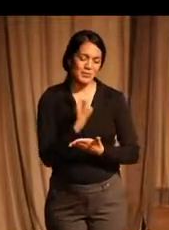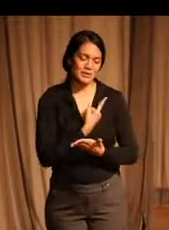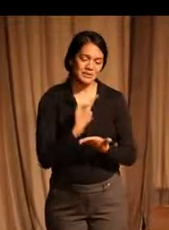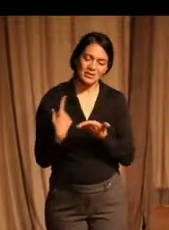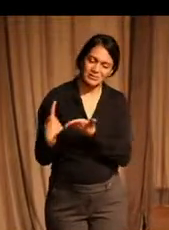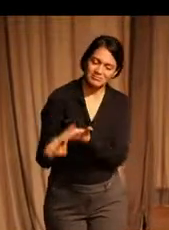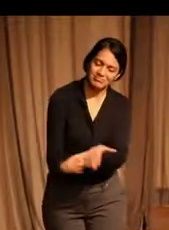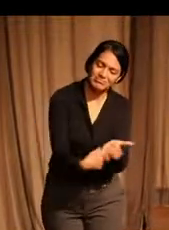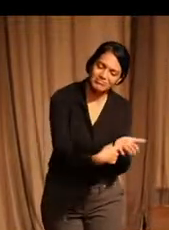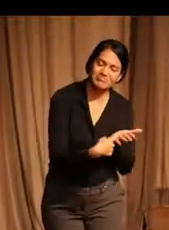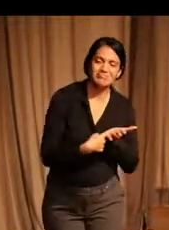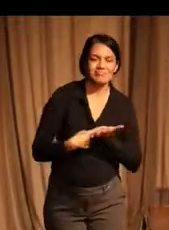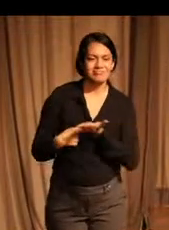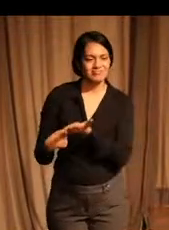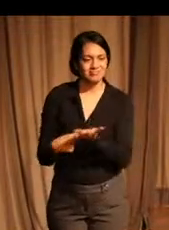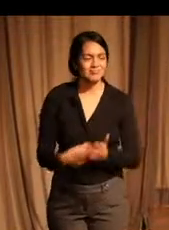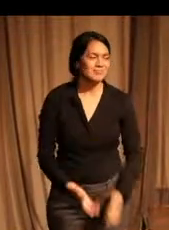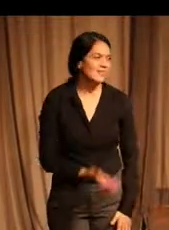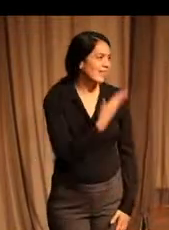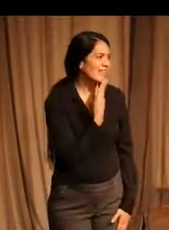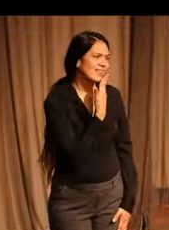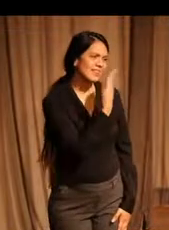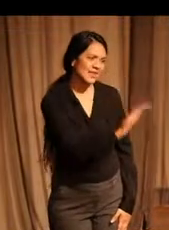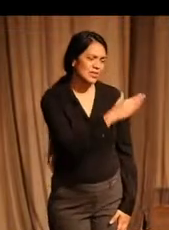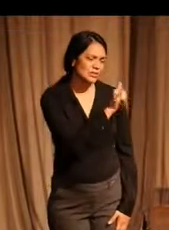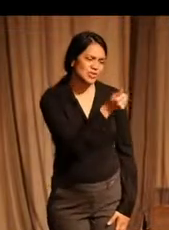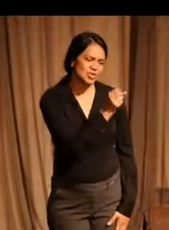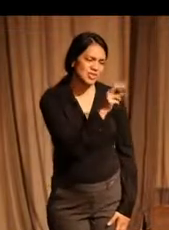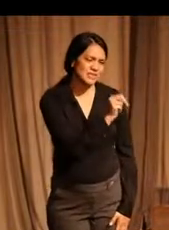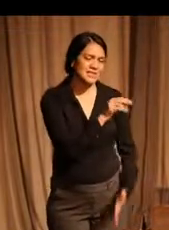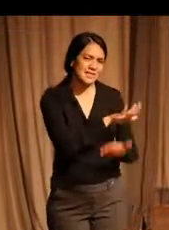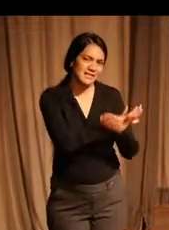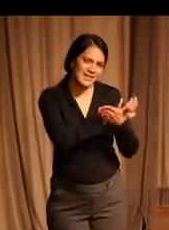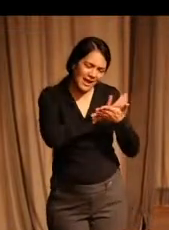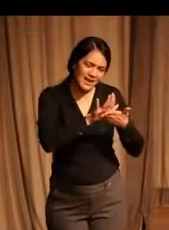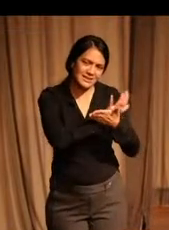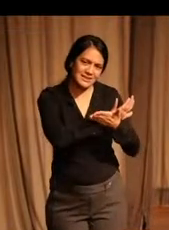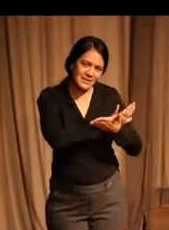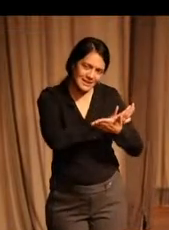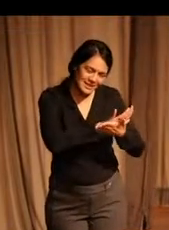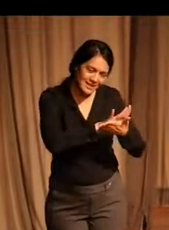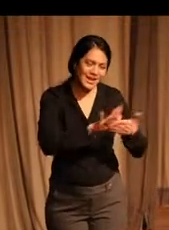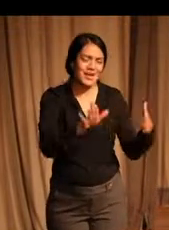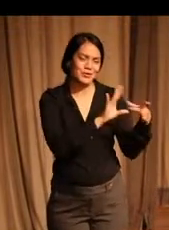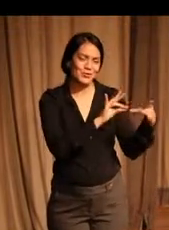it away. Thank you, Jason, for your kind, kind words.